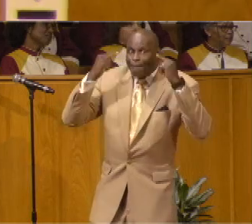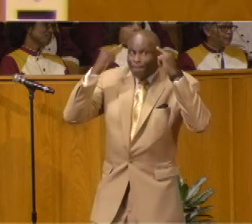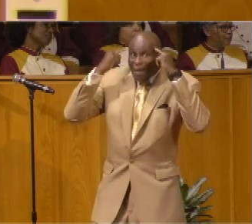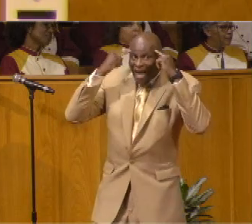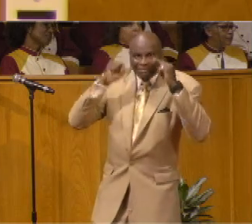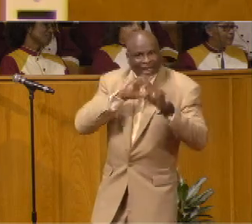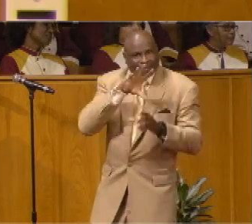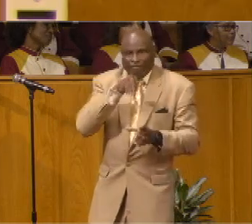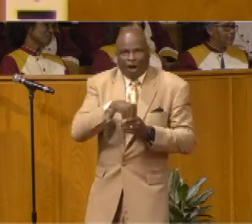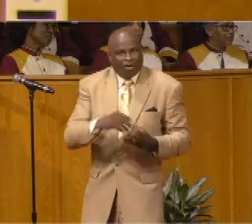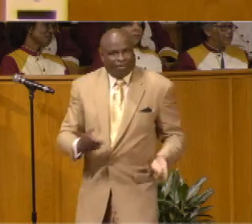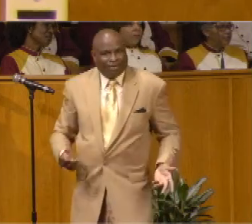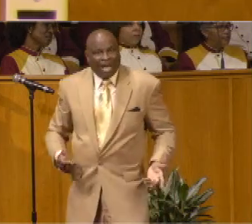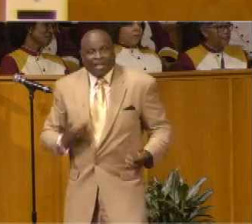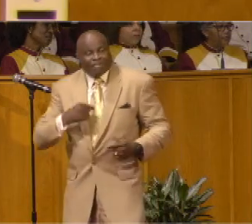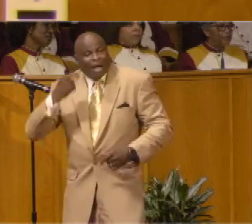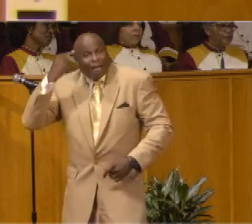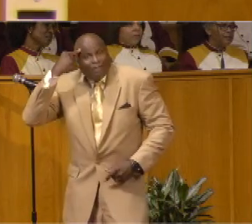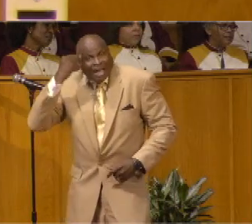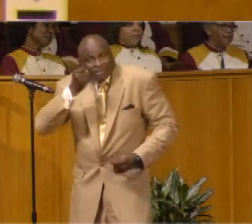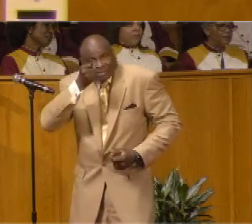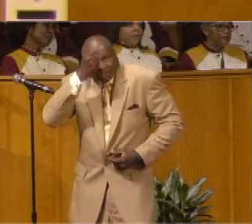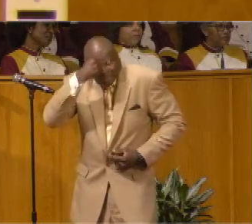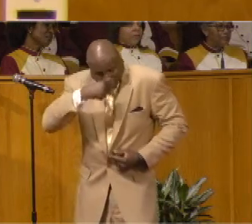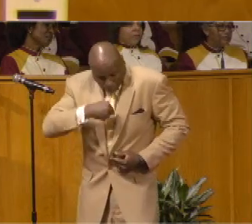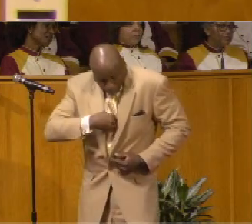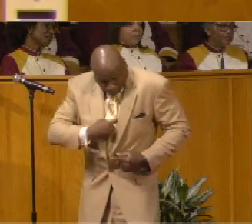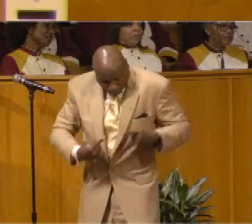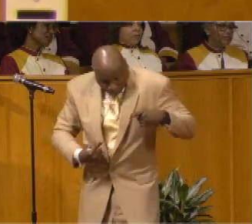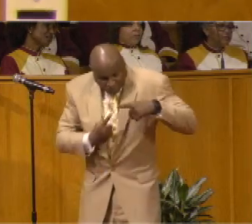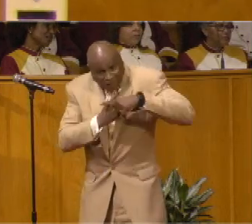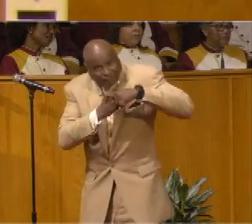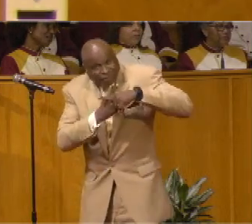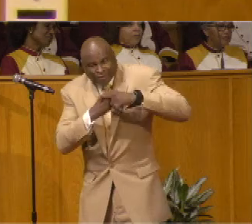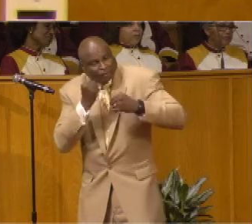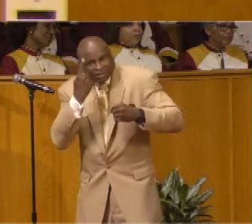left out because my mind doesn't even know what I'm saying.